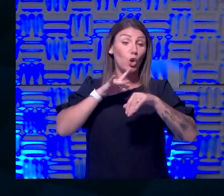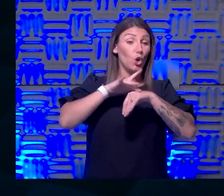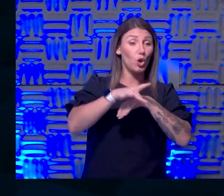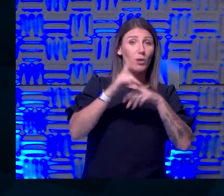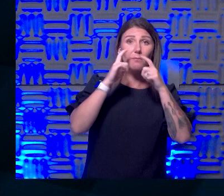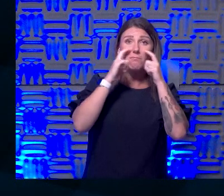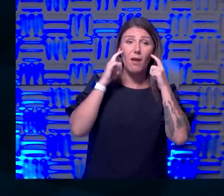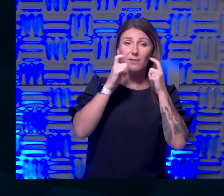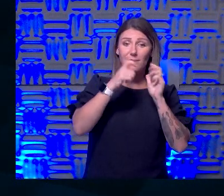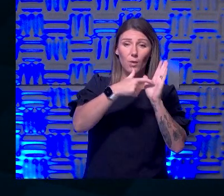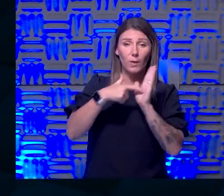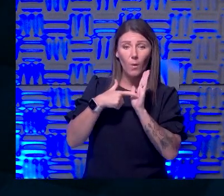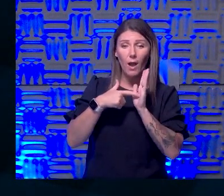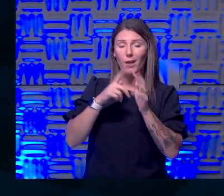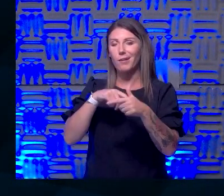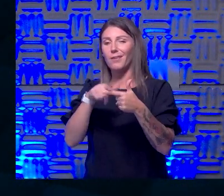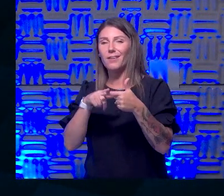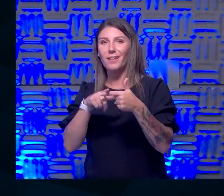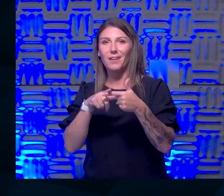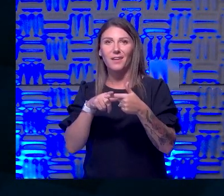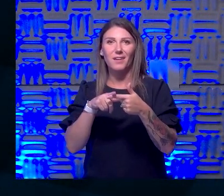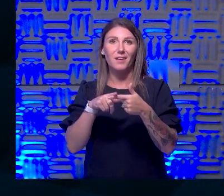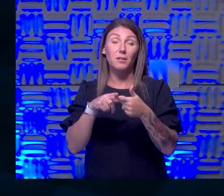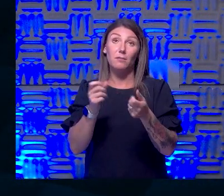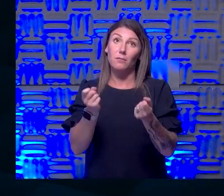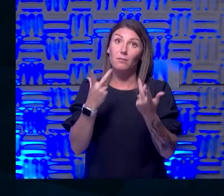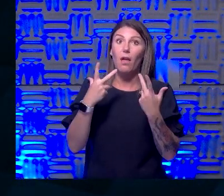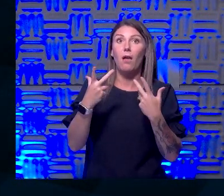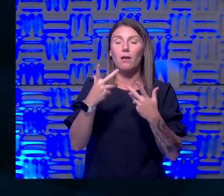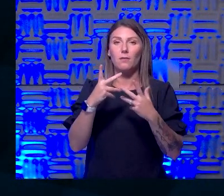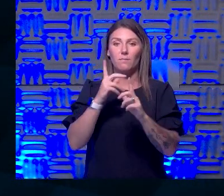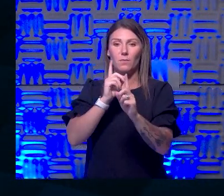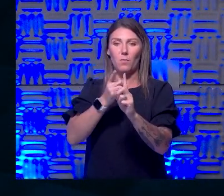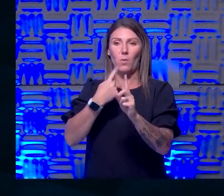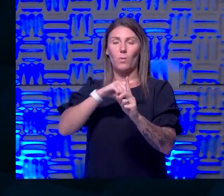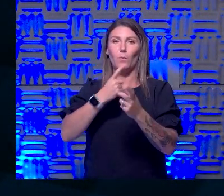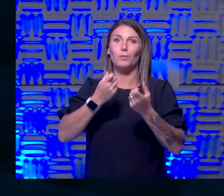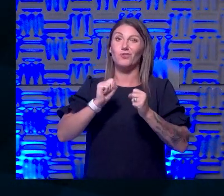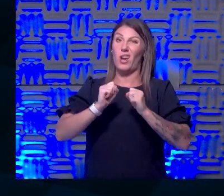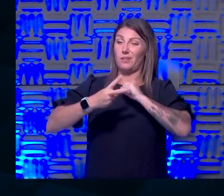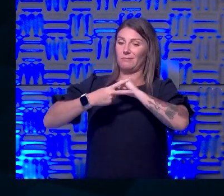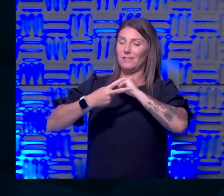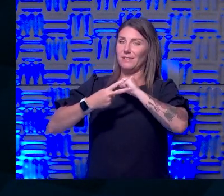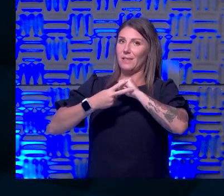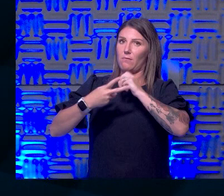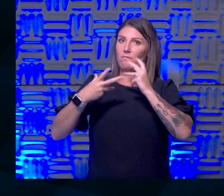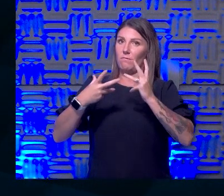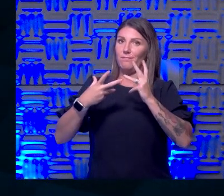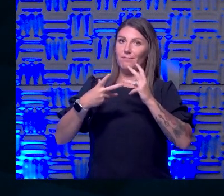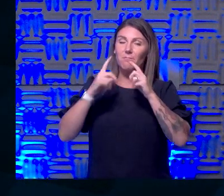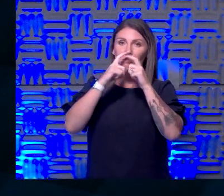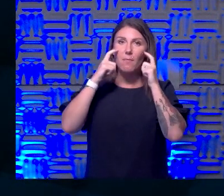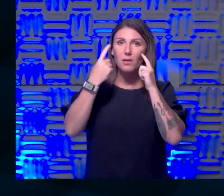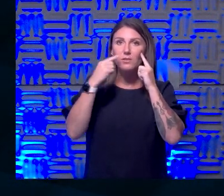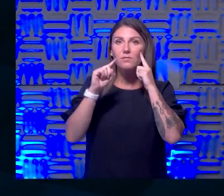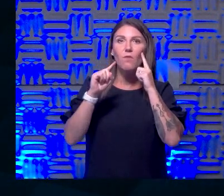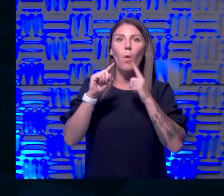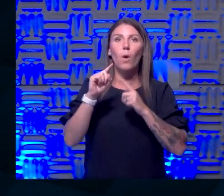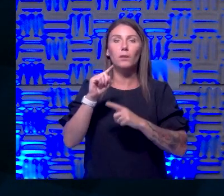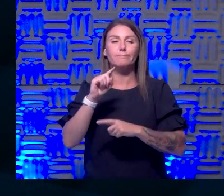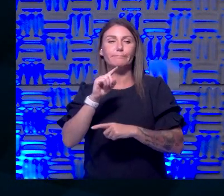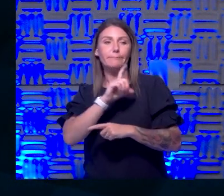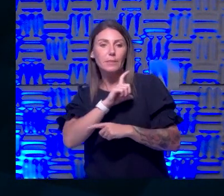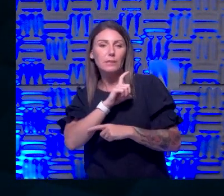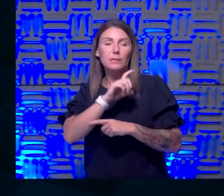weren't required, even though much of the origin was we were trying to preserve masks for first responders, healthcare providers,